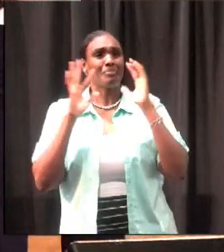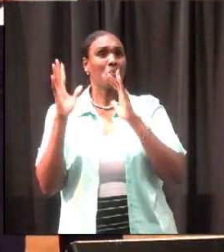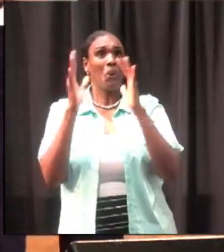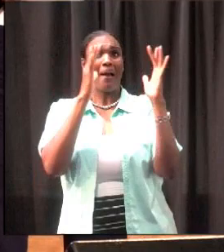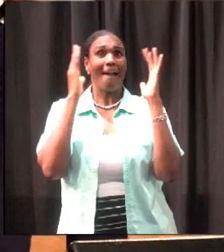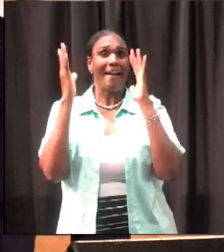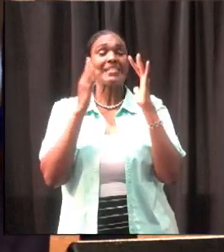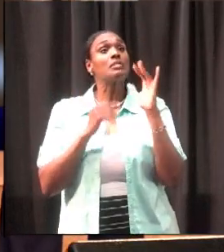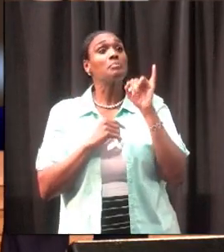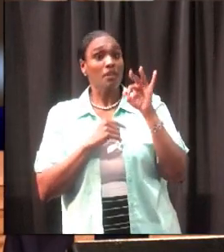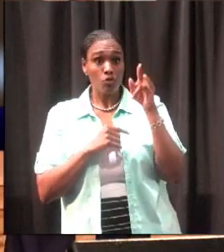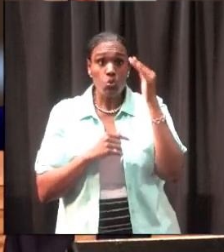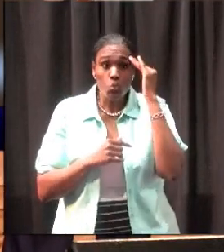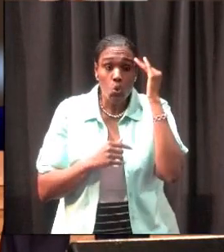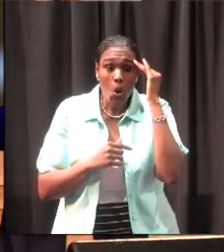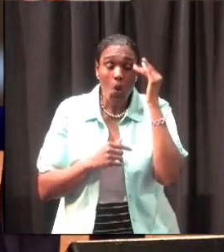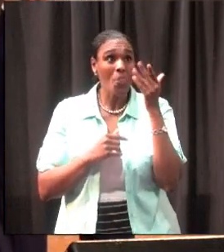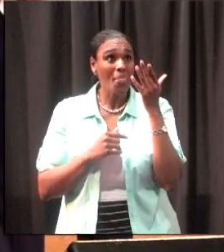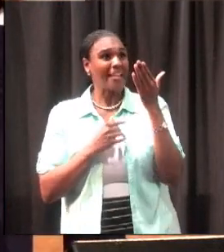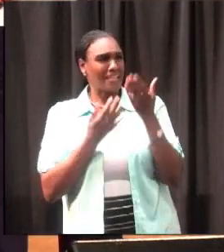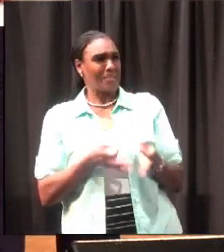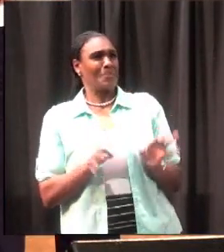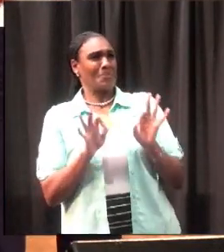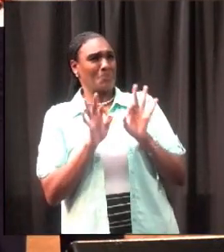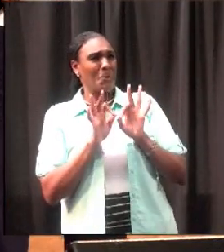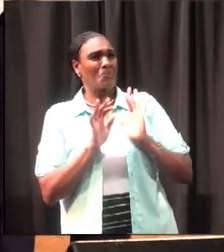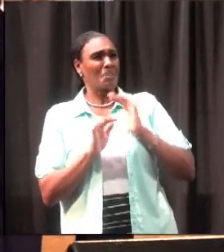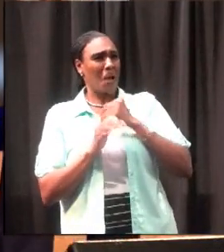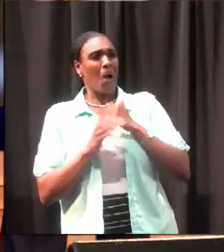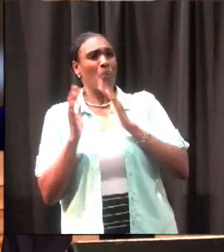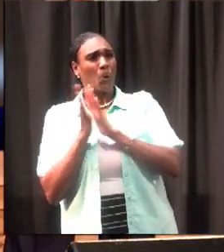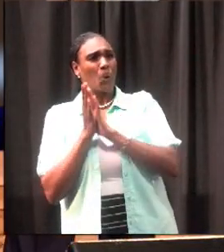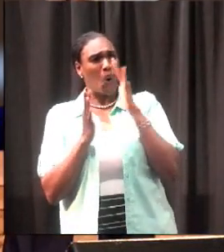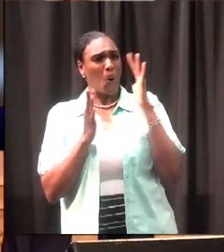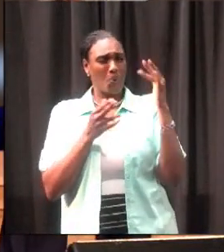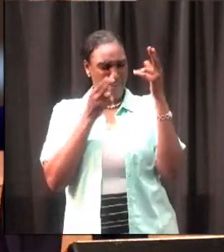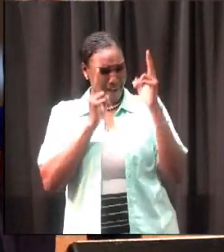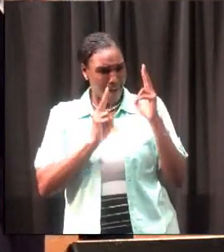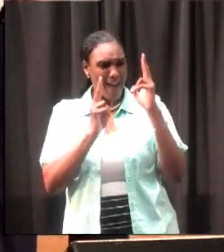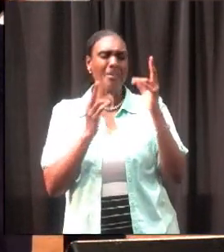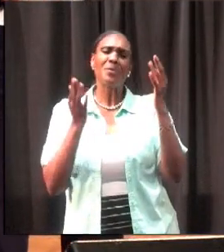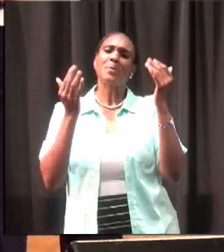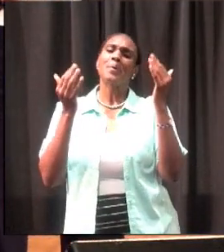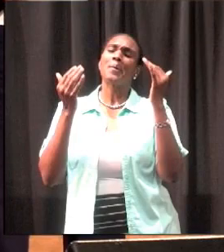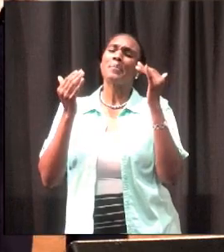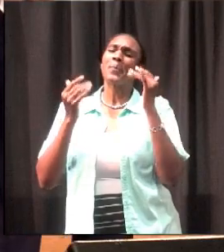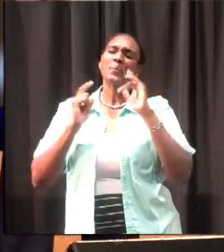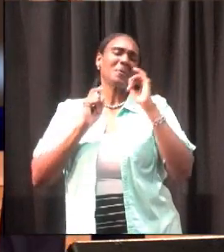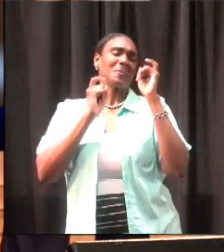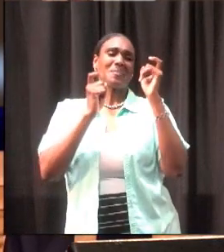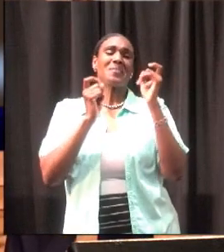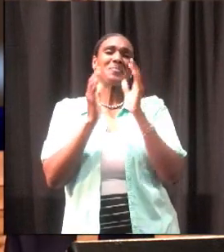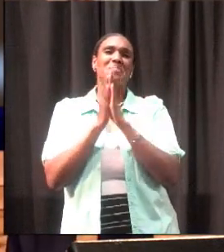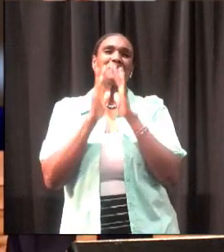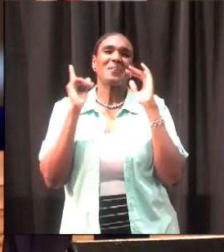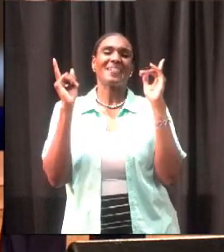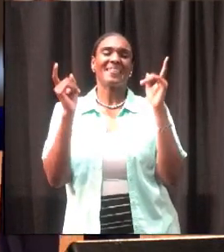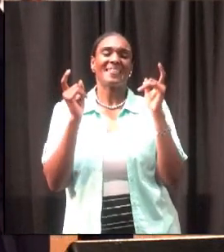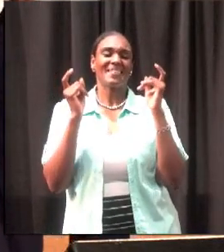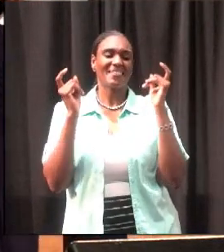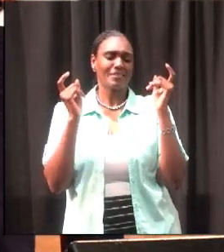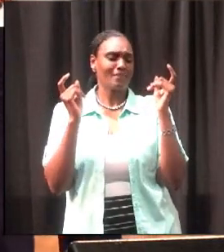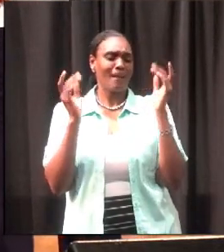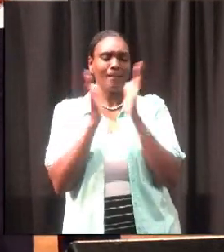he deserves the glory, if you know he deserves all of the honor, come on and just give him praise.